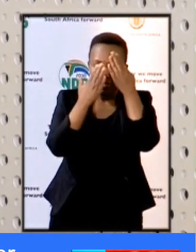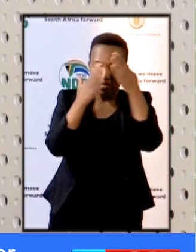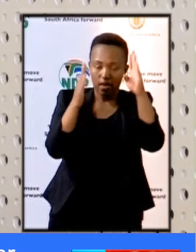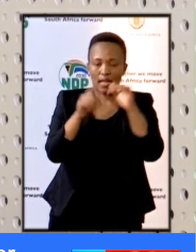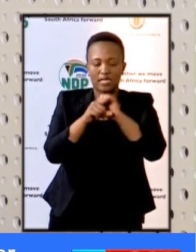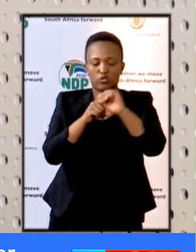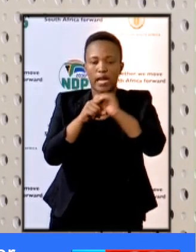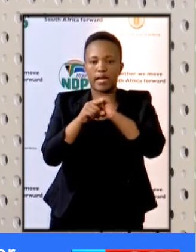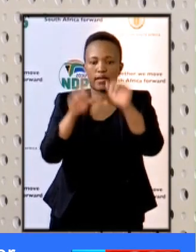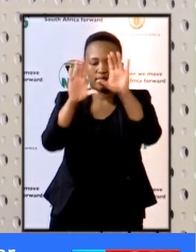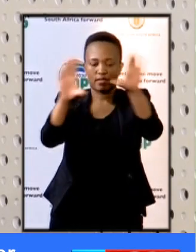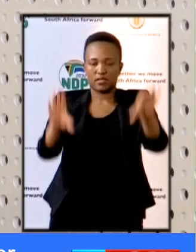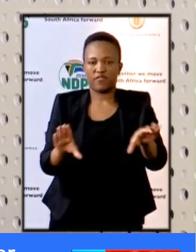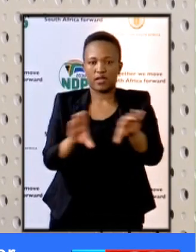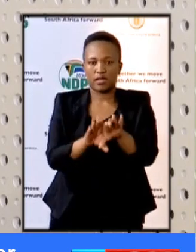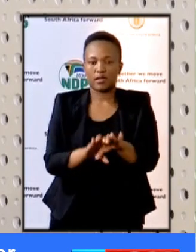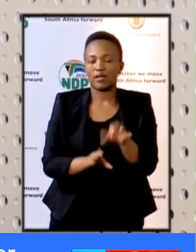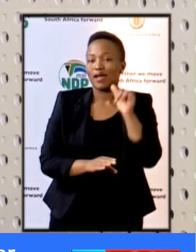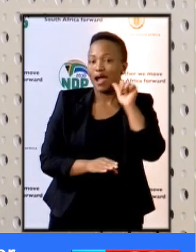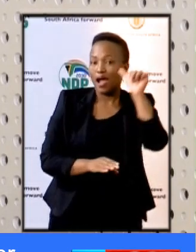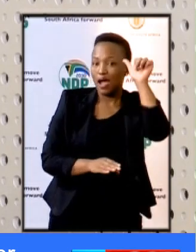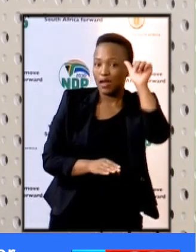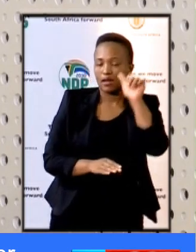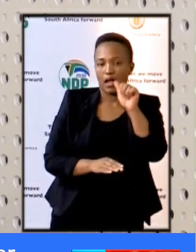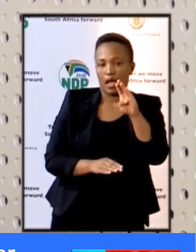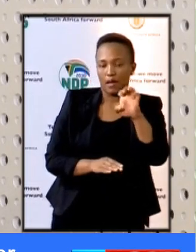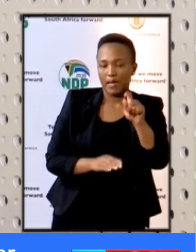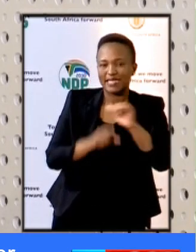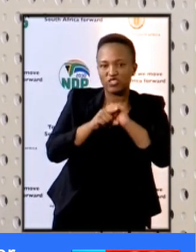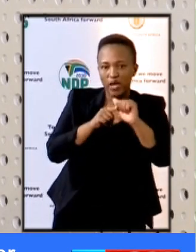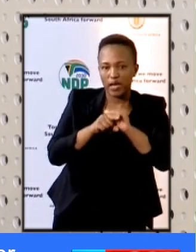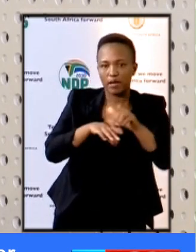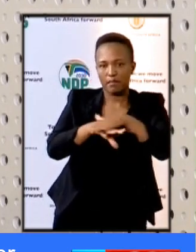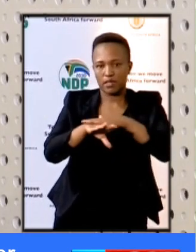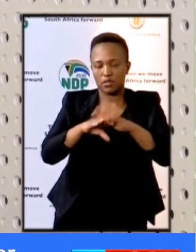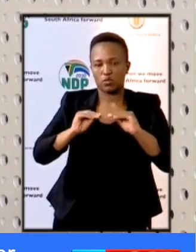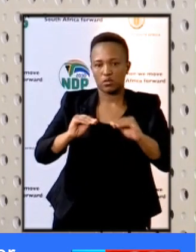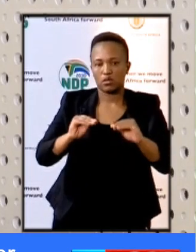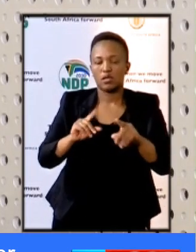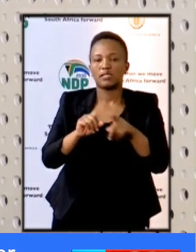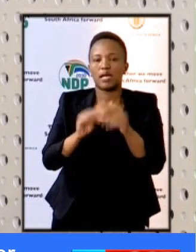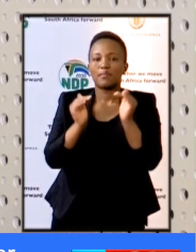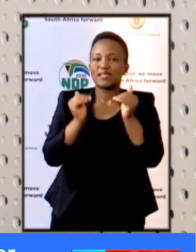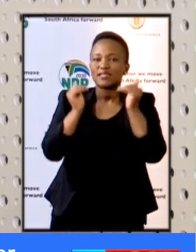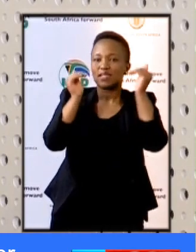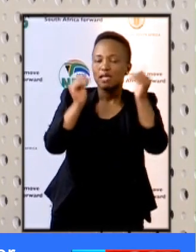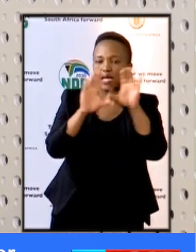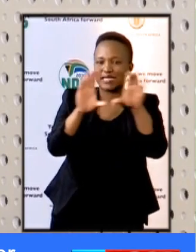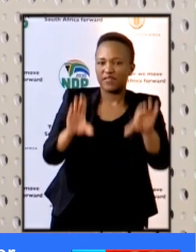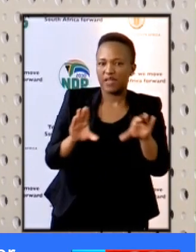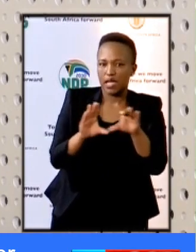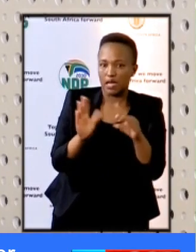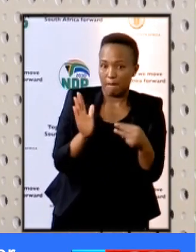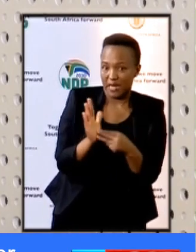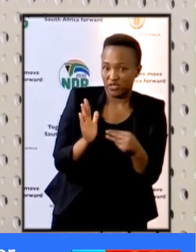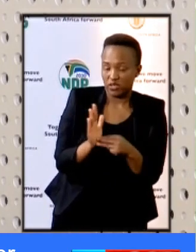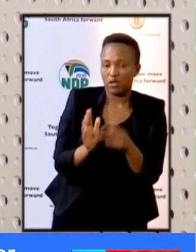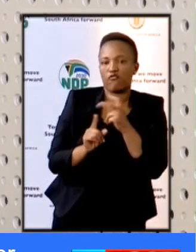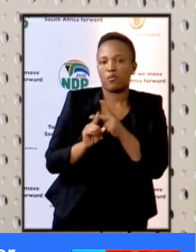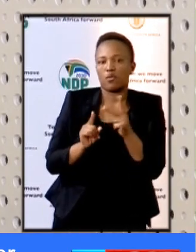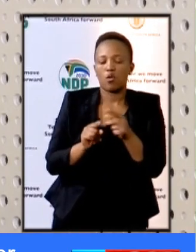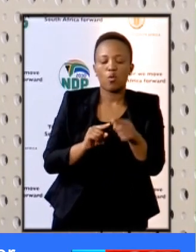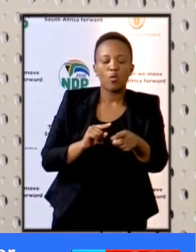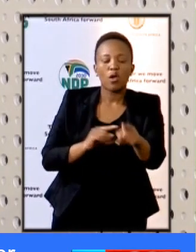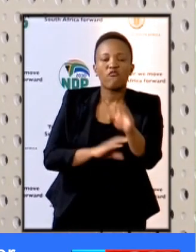Certificate, Adult Basic Education and Training, and the Senior Certificate in preparation for sitting for